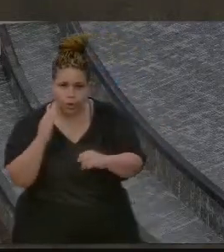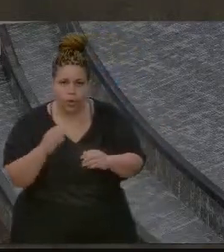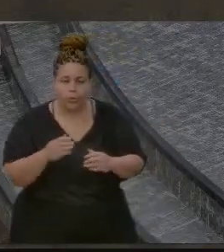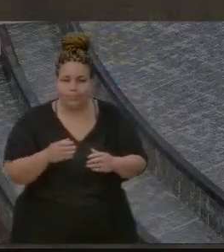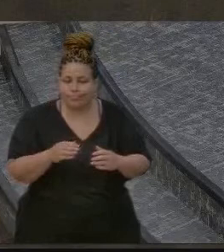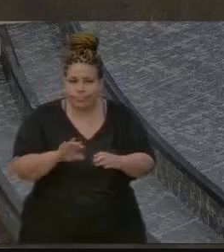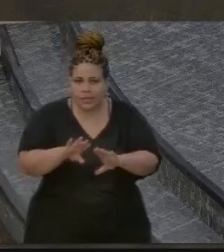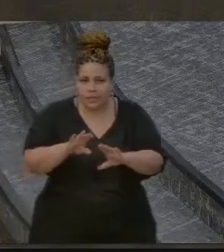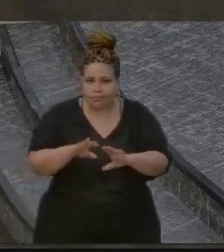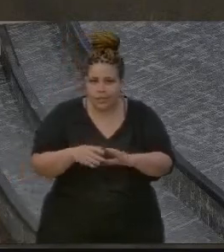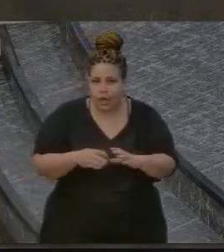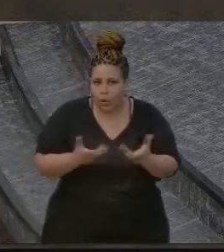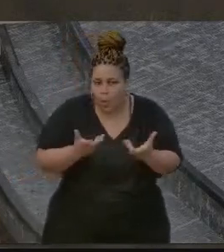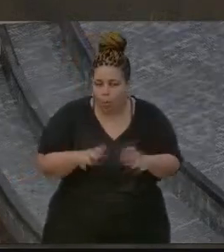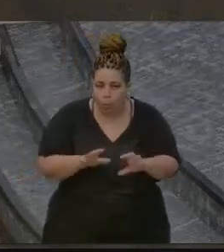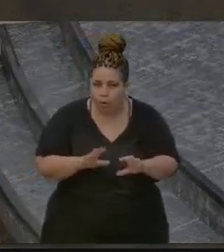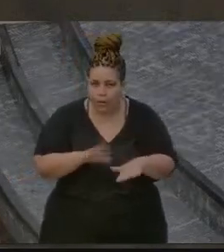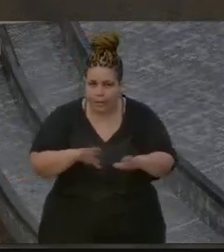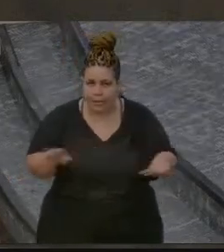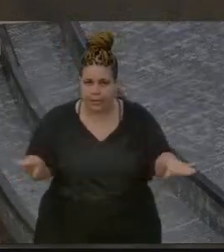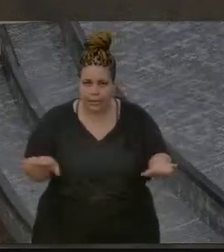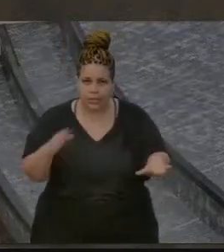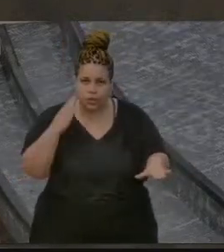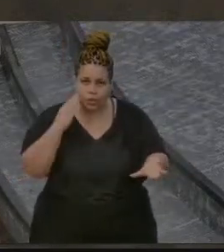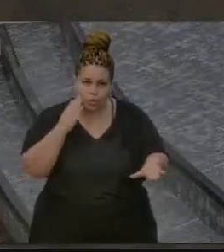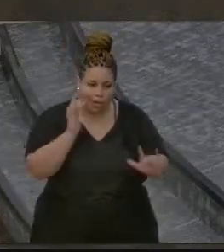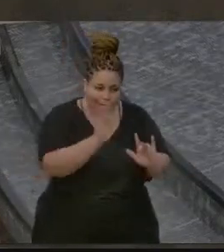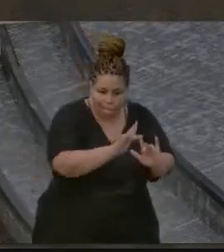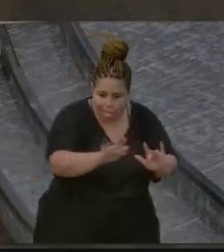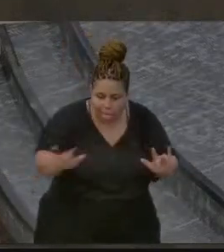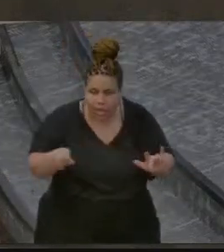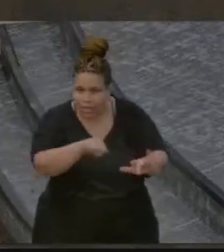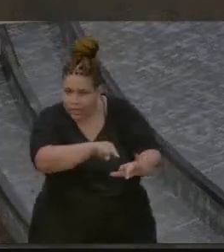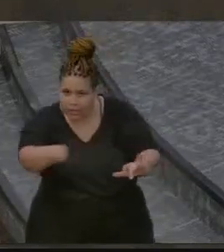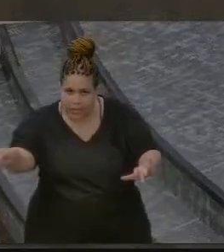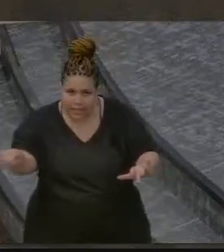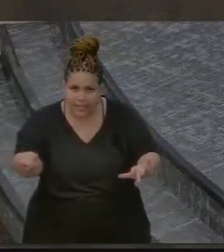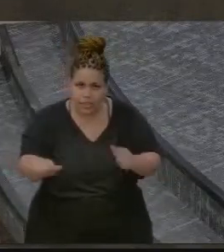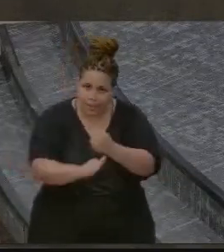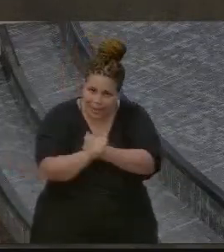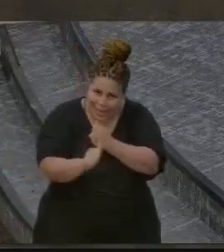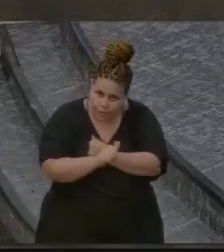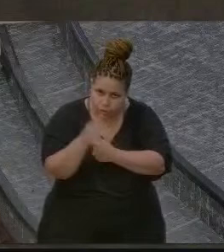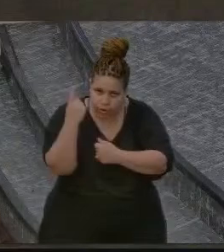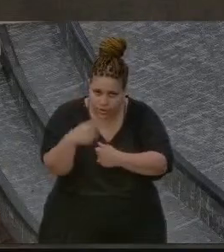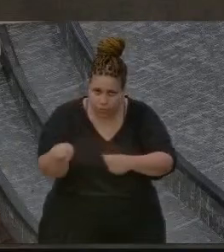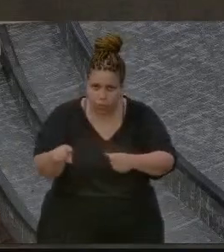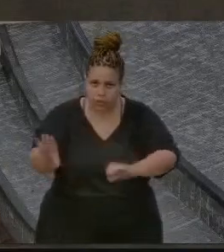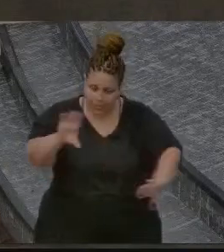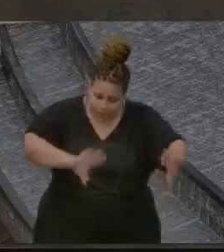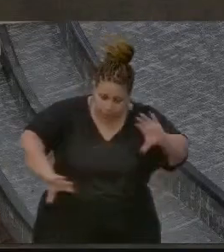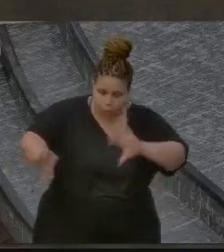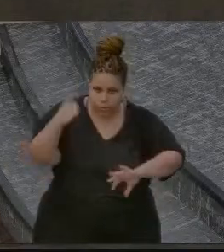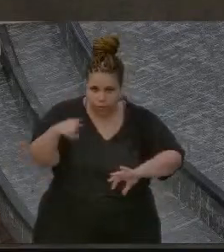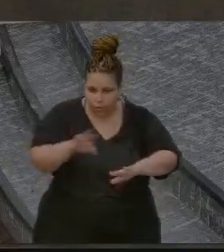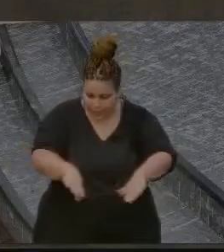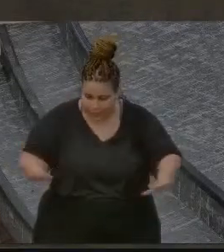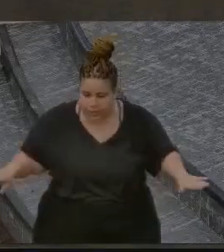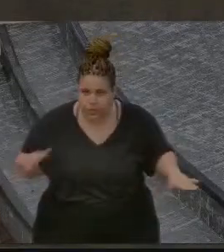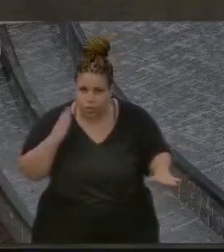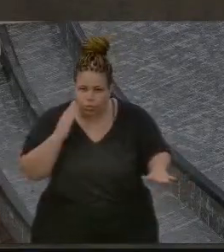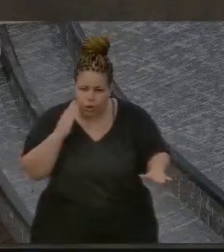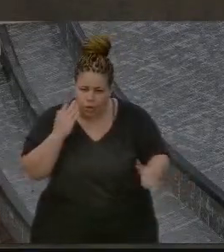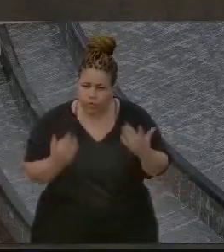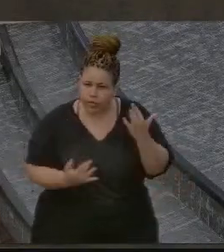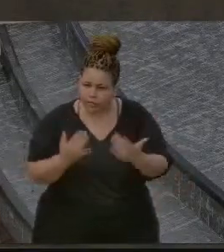school setting, but the focus on true life and death safety is not what it was. You know, we did our fire drills,